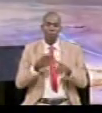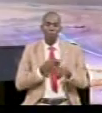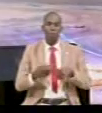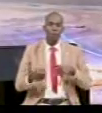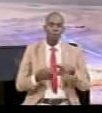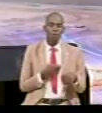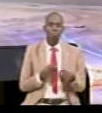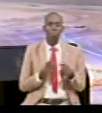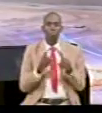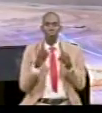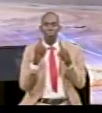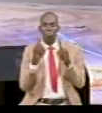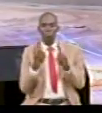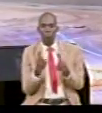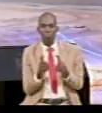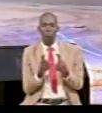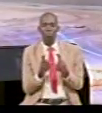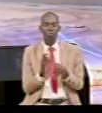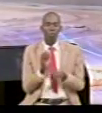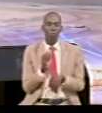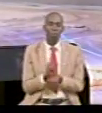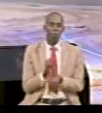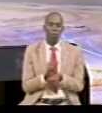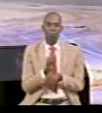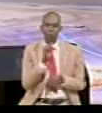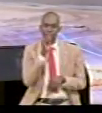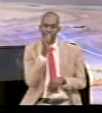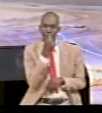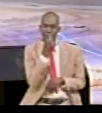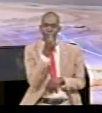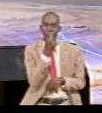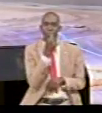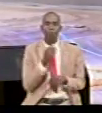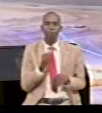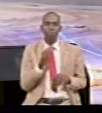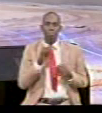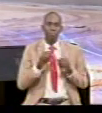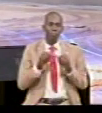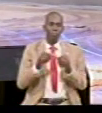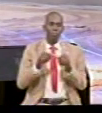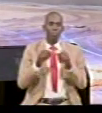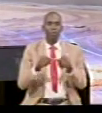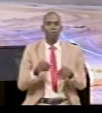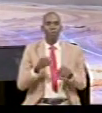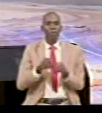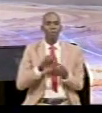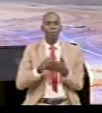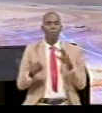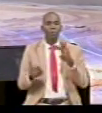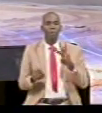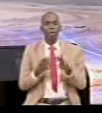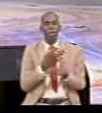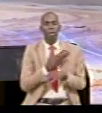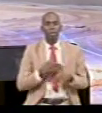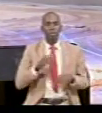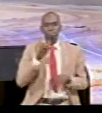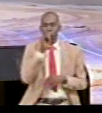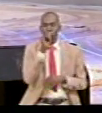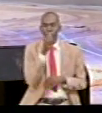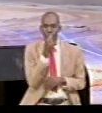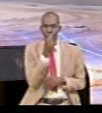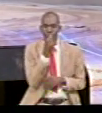persecution, trial, worketh patience, perseverance. And then in verse 4, and patience